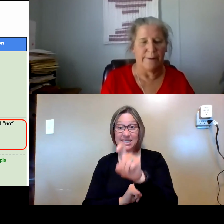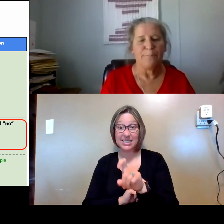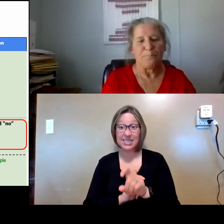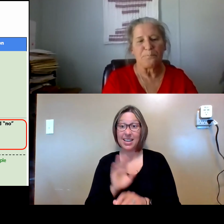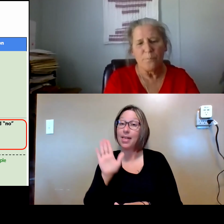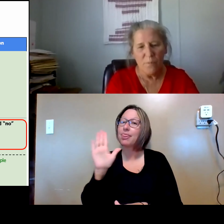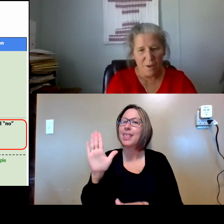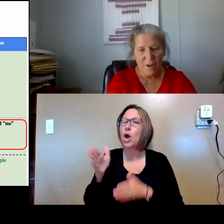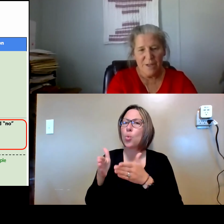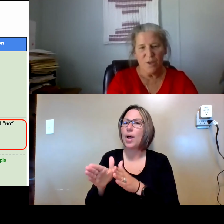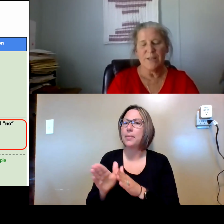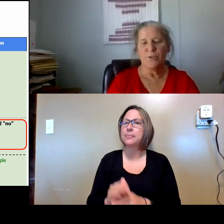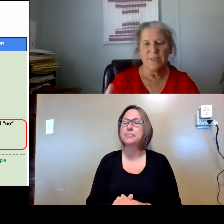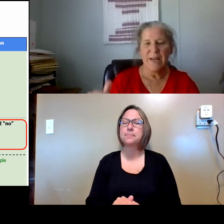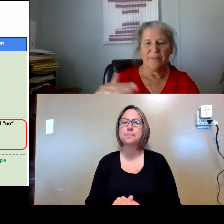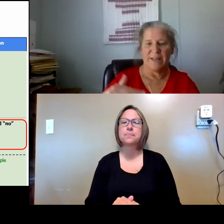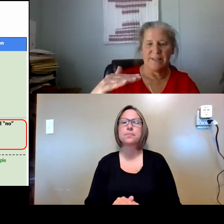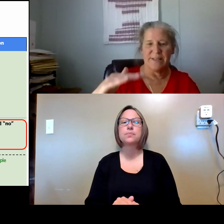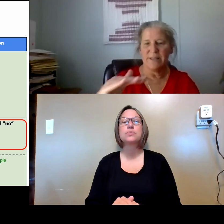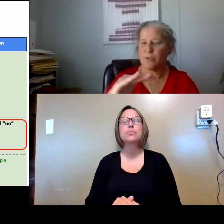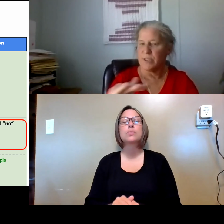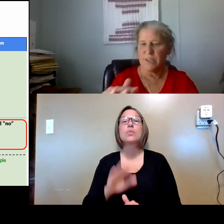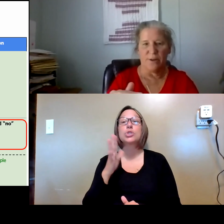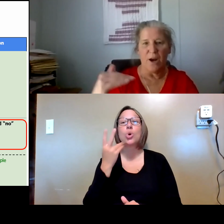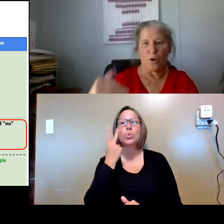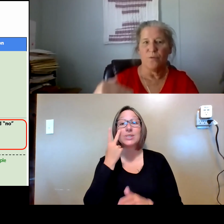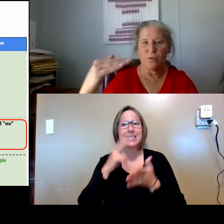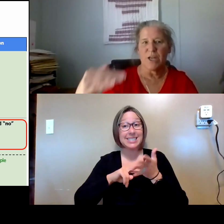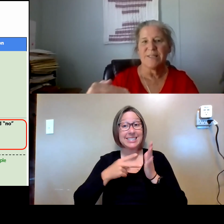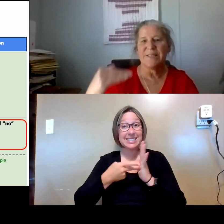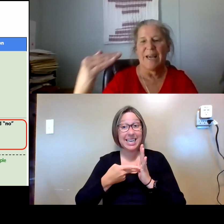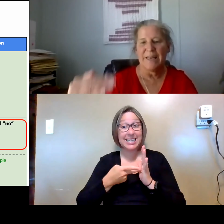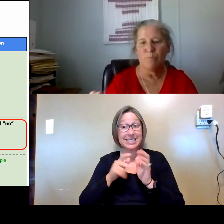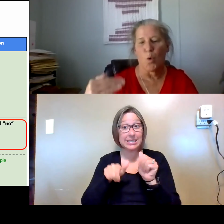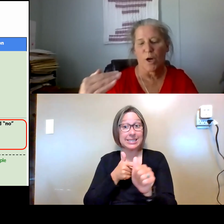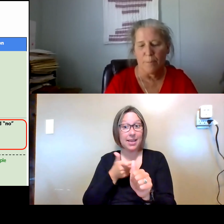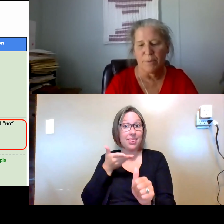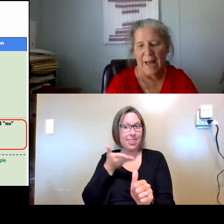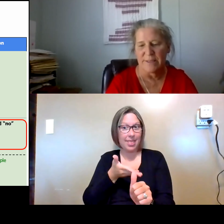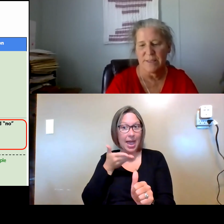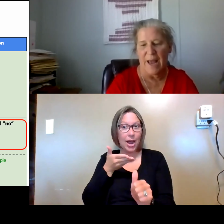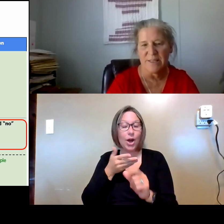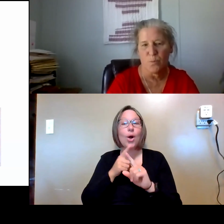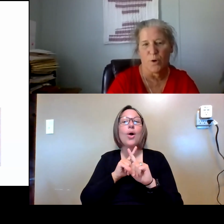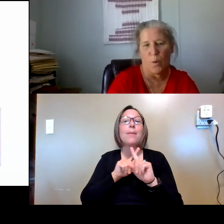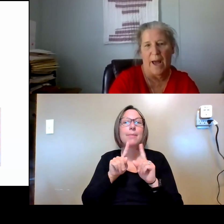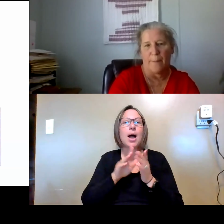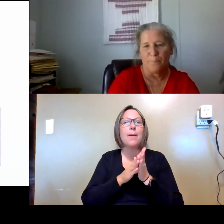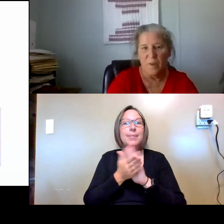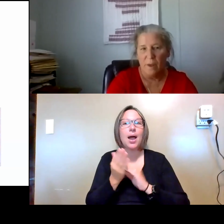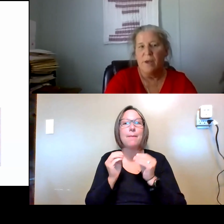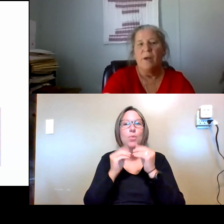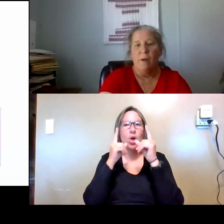way. So as you see, these intents are still there. They're just getting more complex as we're going